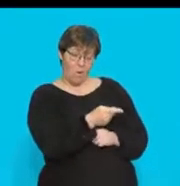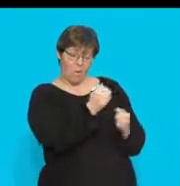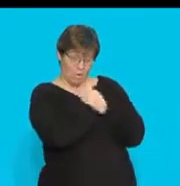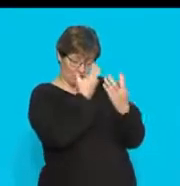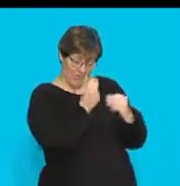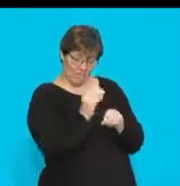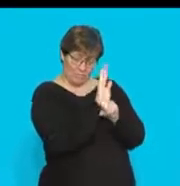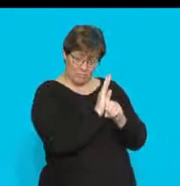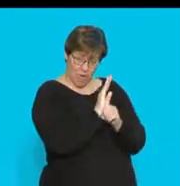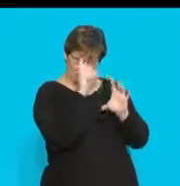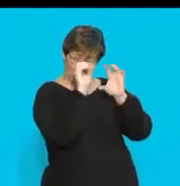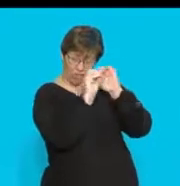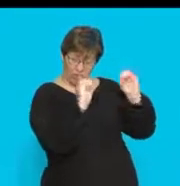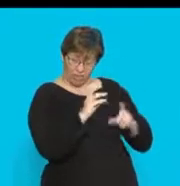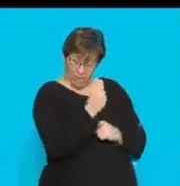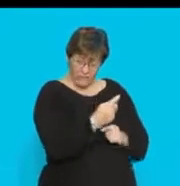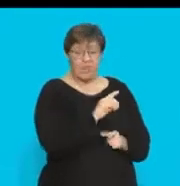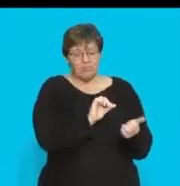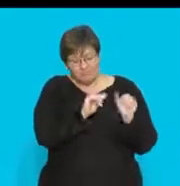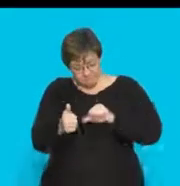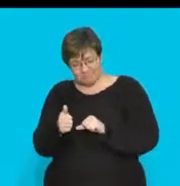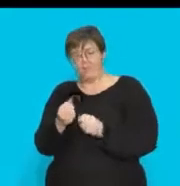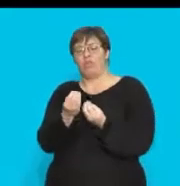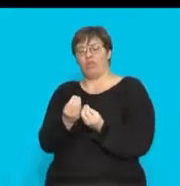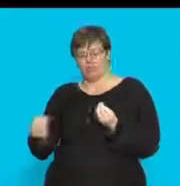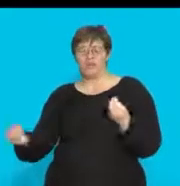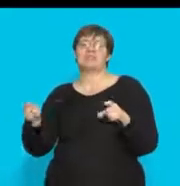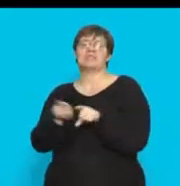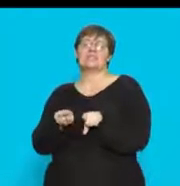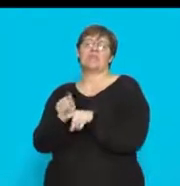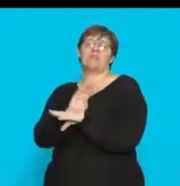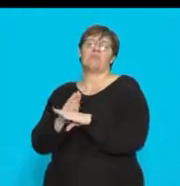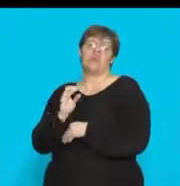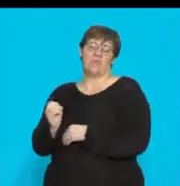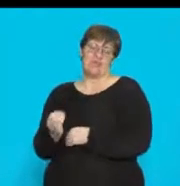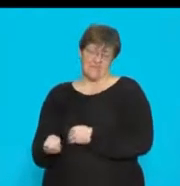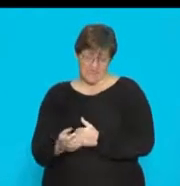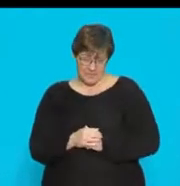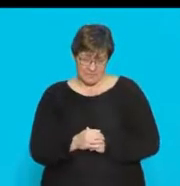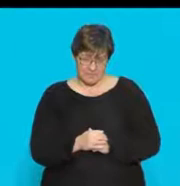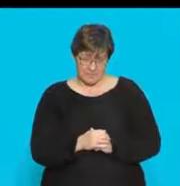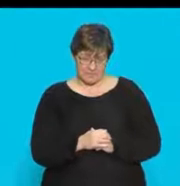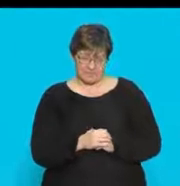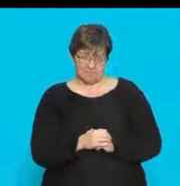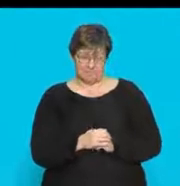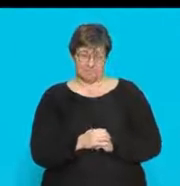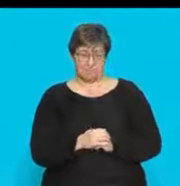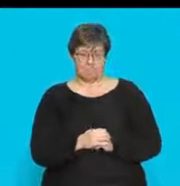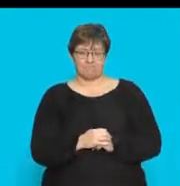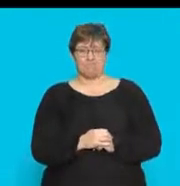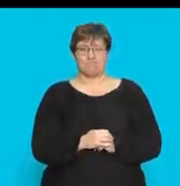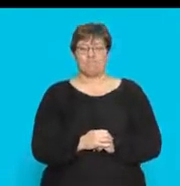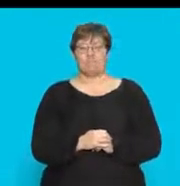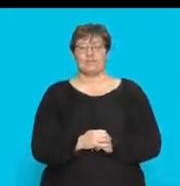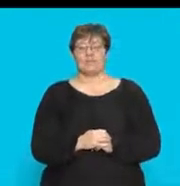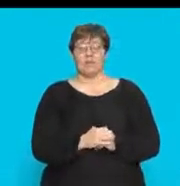more advantages than disadvantages, but in the long run, what are you looking for? Okay,